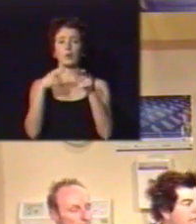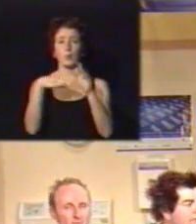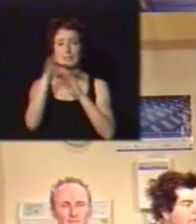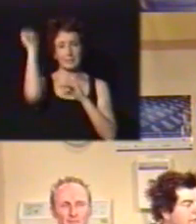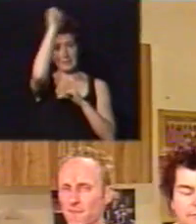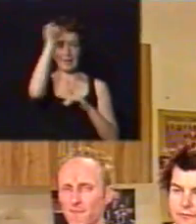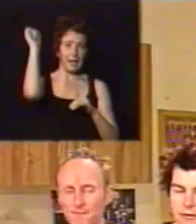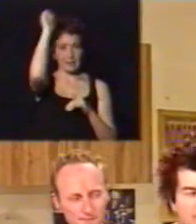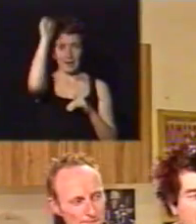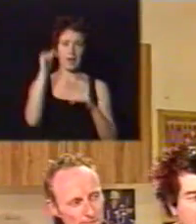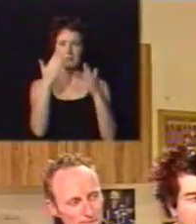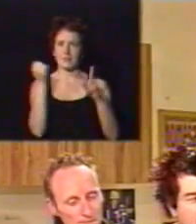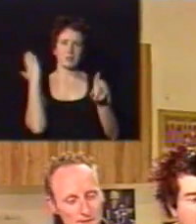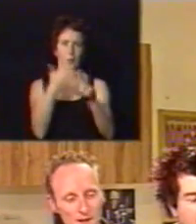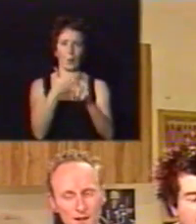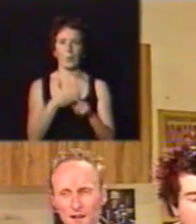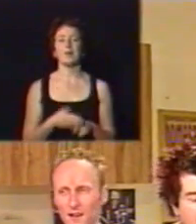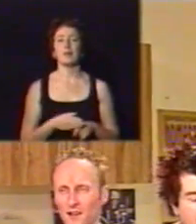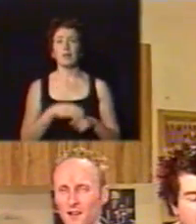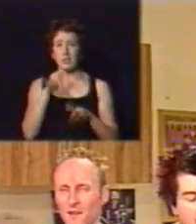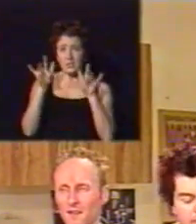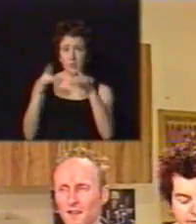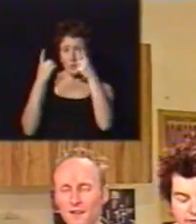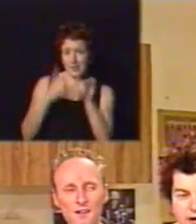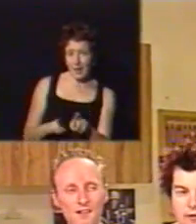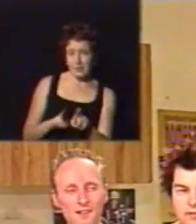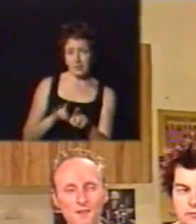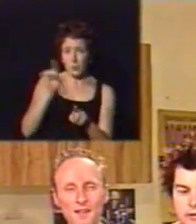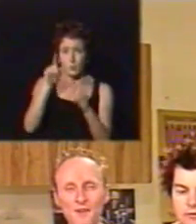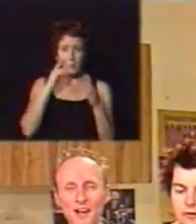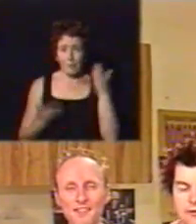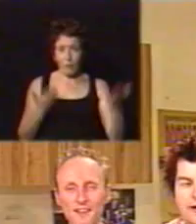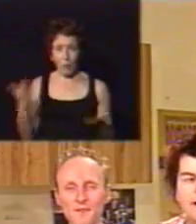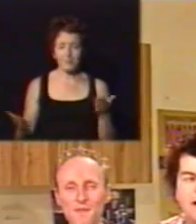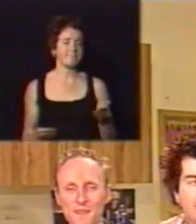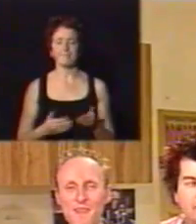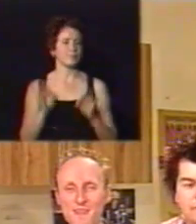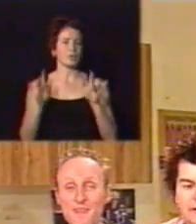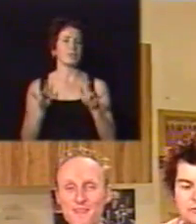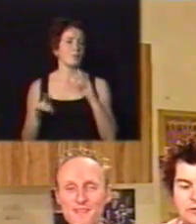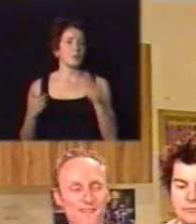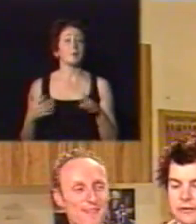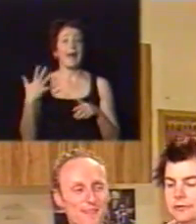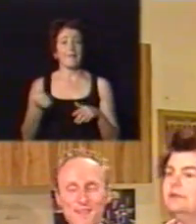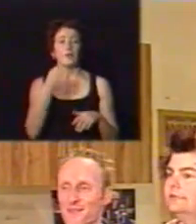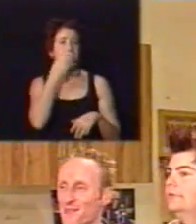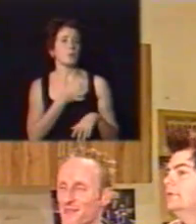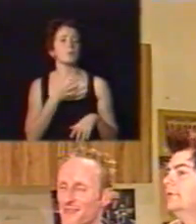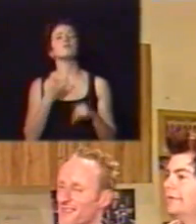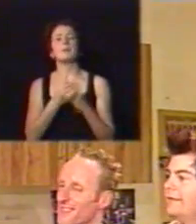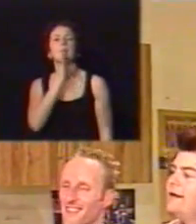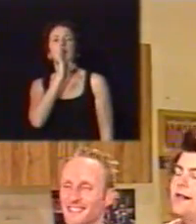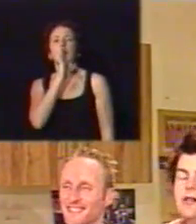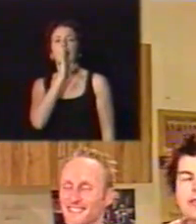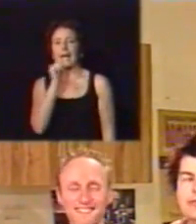fun. Have you guys sorted out your act yet? We haven't sorted out something yet. Highly confidential top secret. Yes. There was